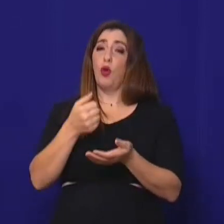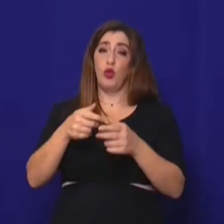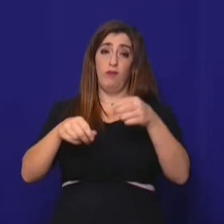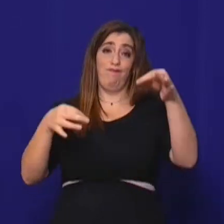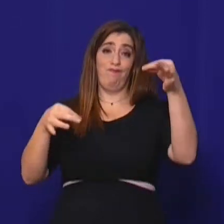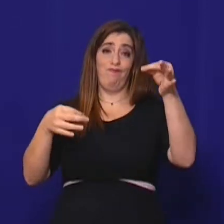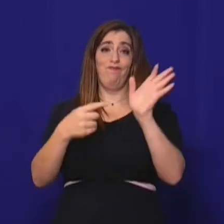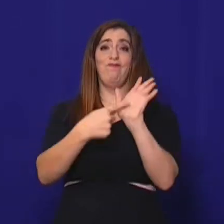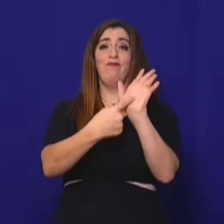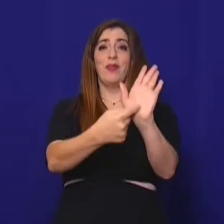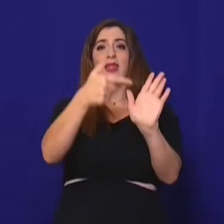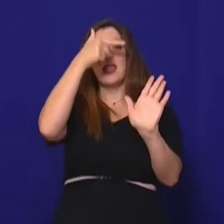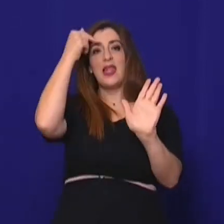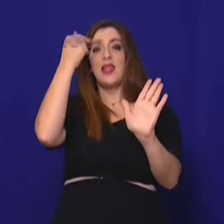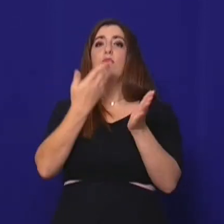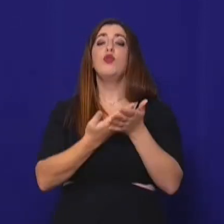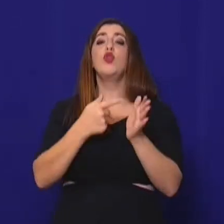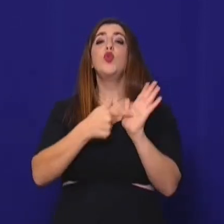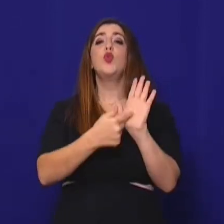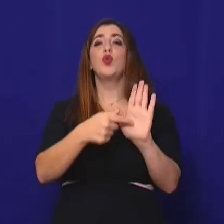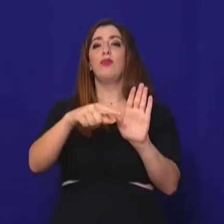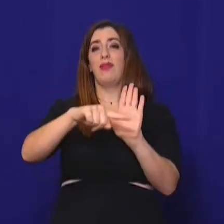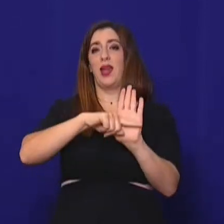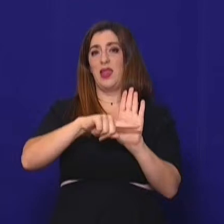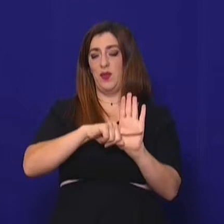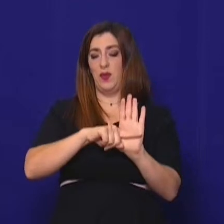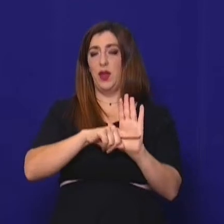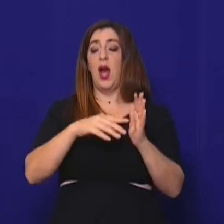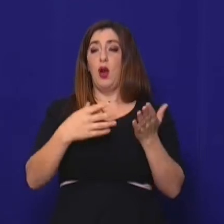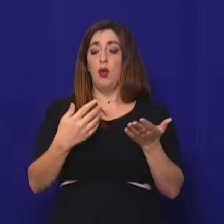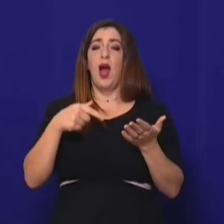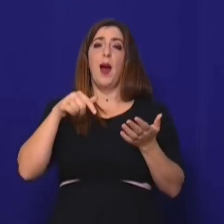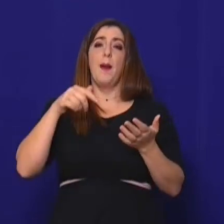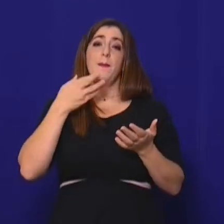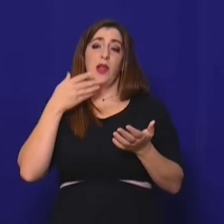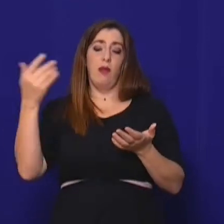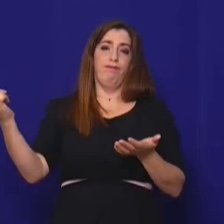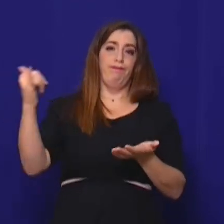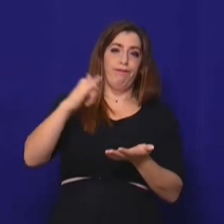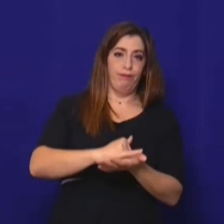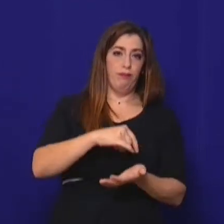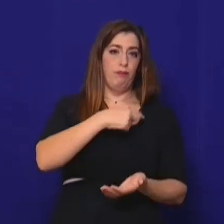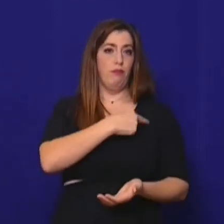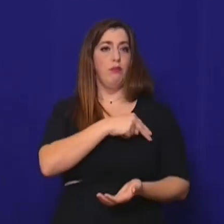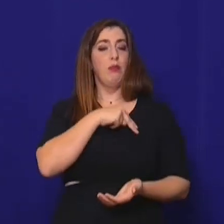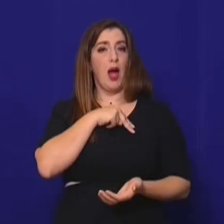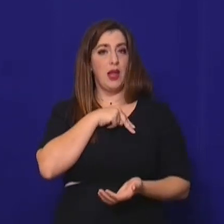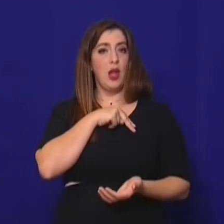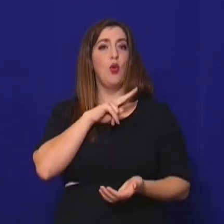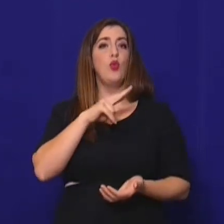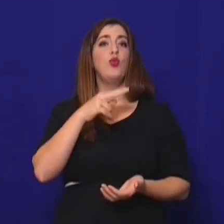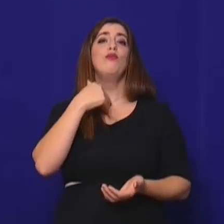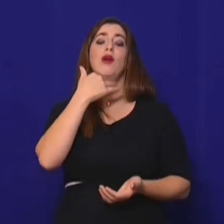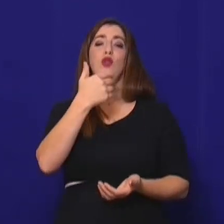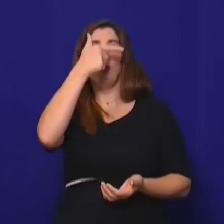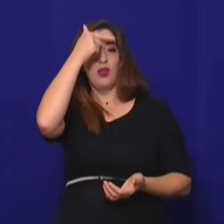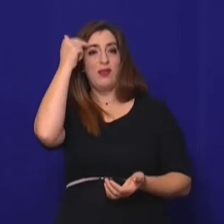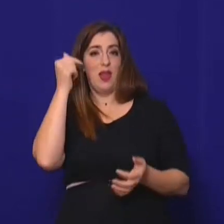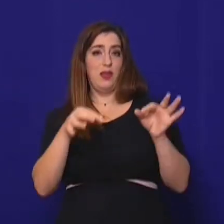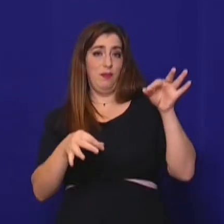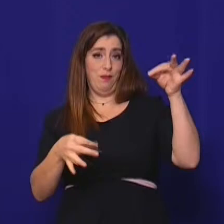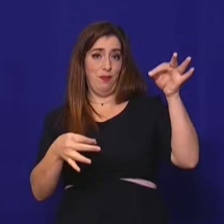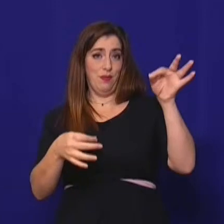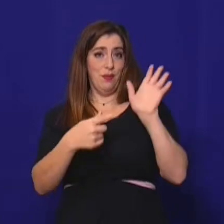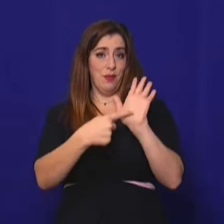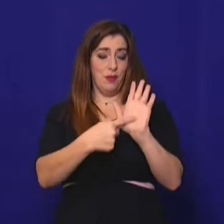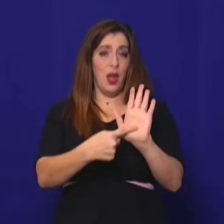aħna mbagħad dawk nkunu qegħdin niżolawhom ħalli jekk nevitaw li jkun hemm trasmissjoni f'Malta.